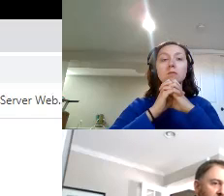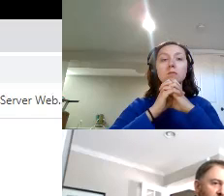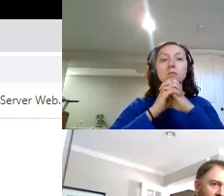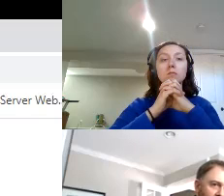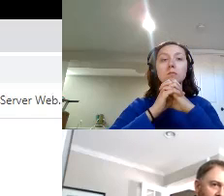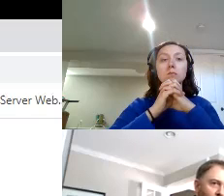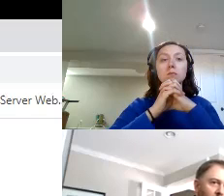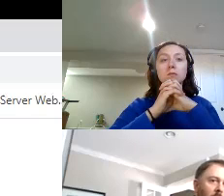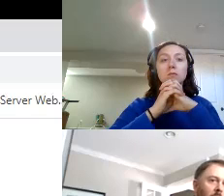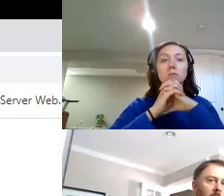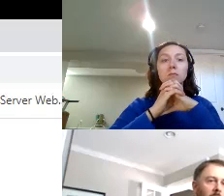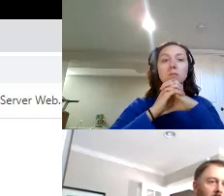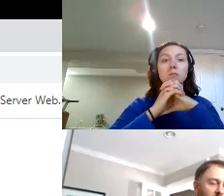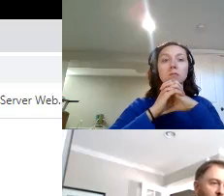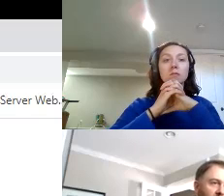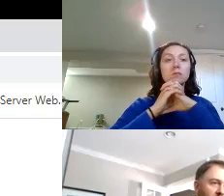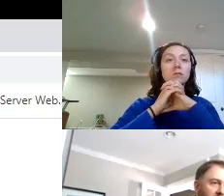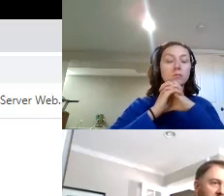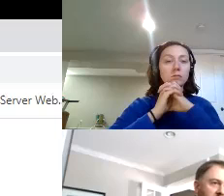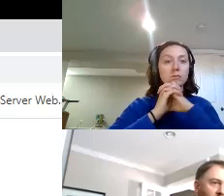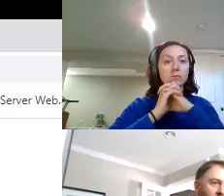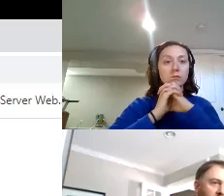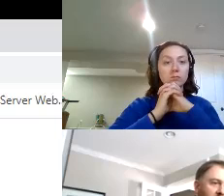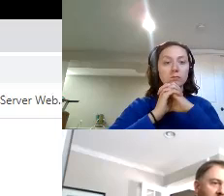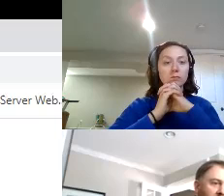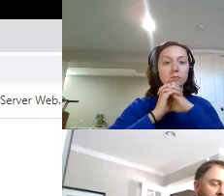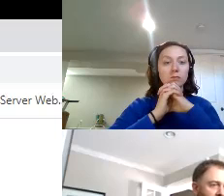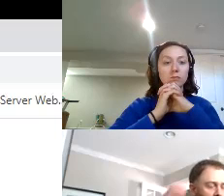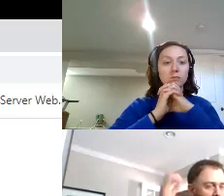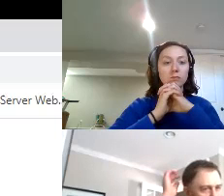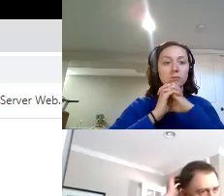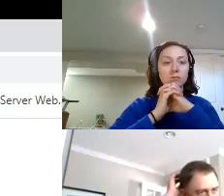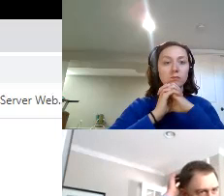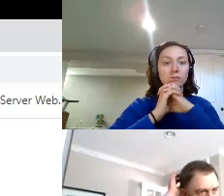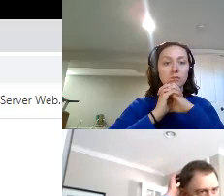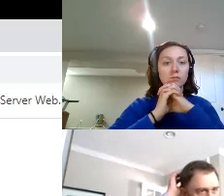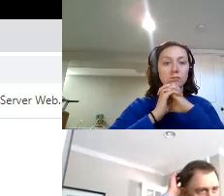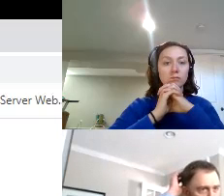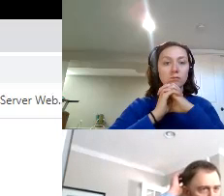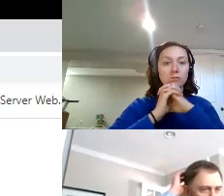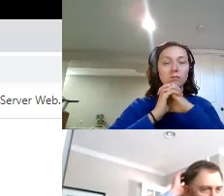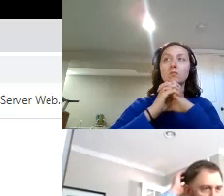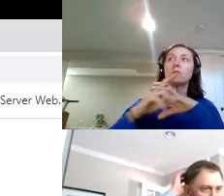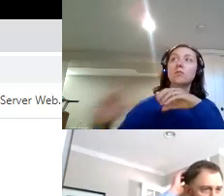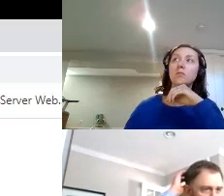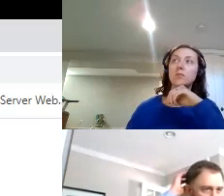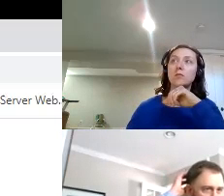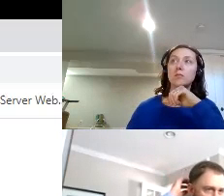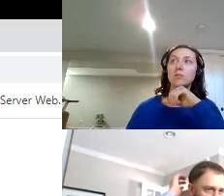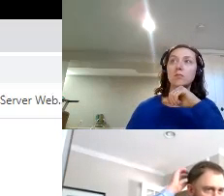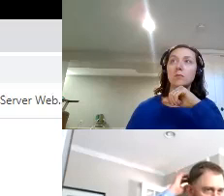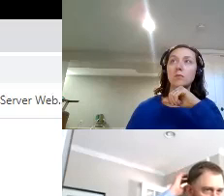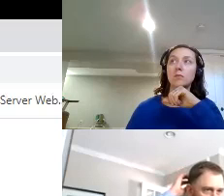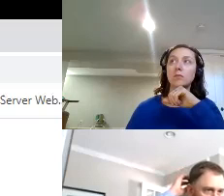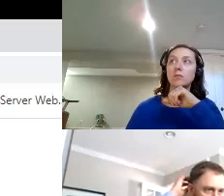shared risk and protection for injury and violence outcomes. And so we began to really think about community resilience